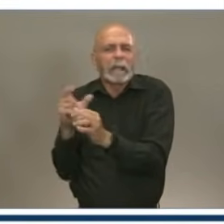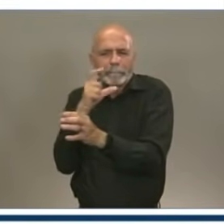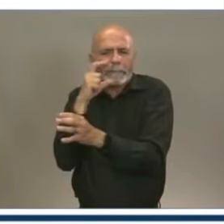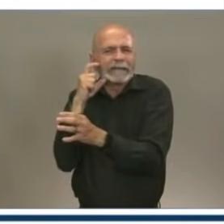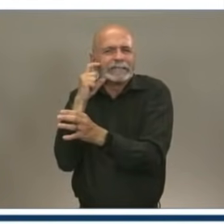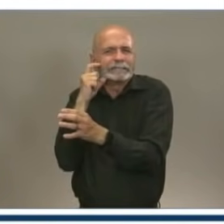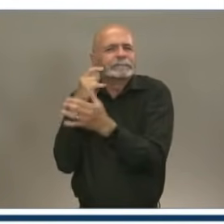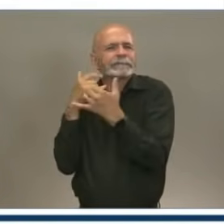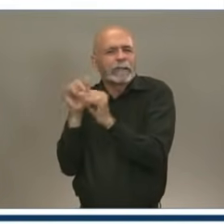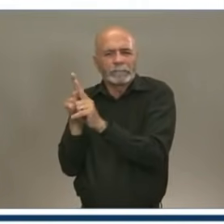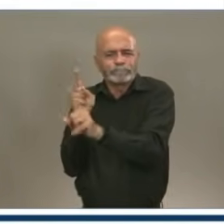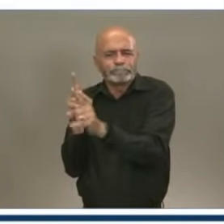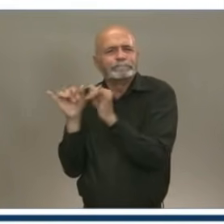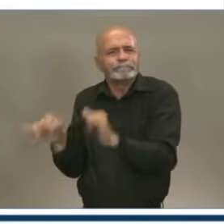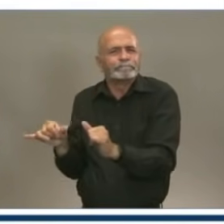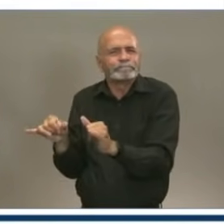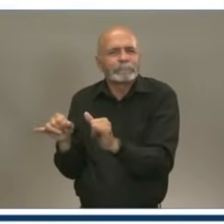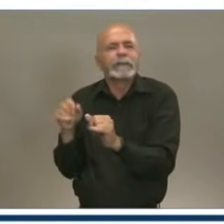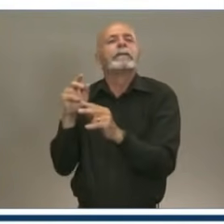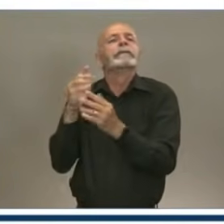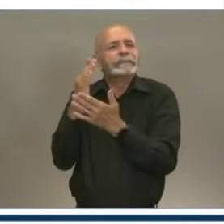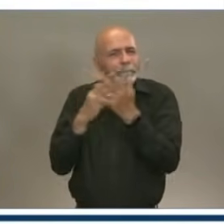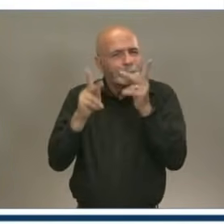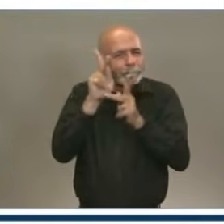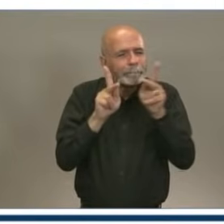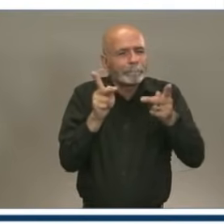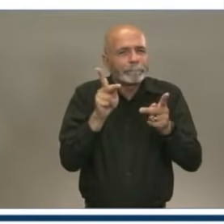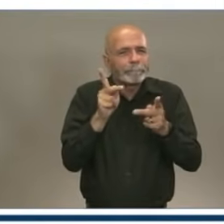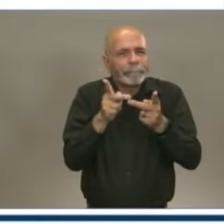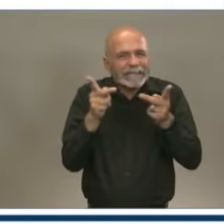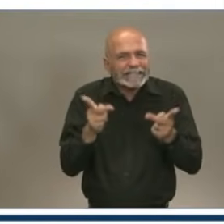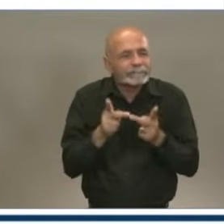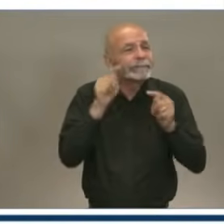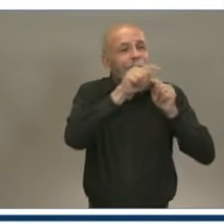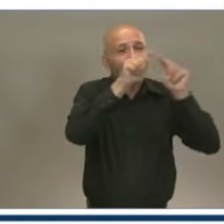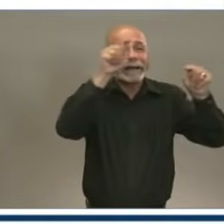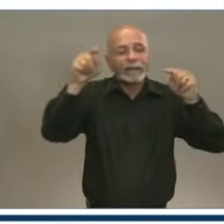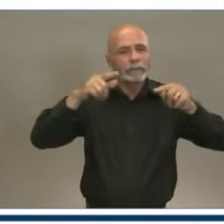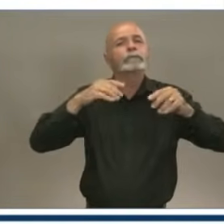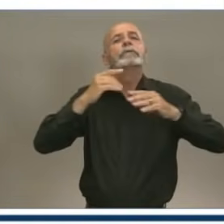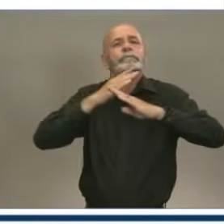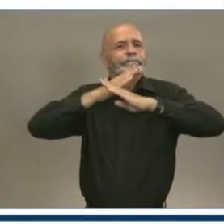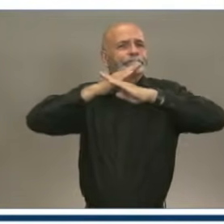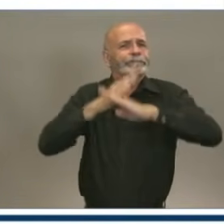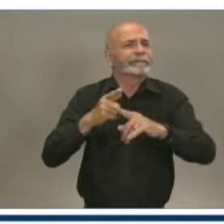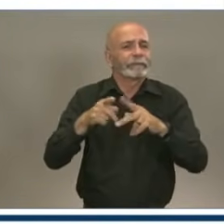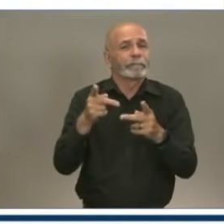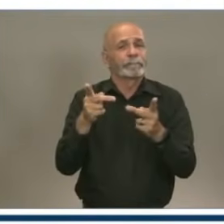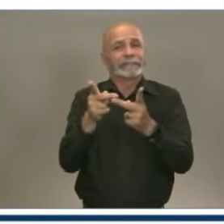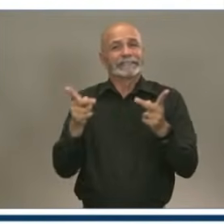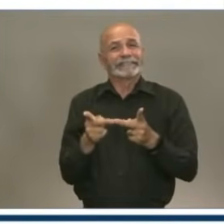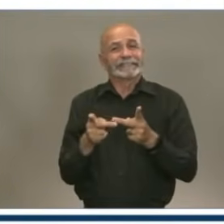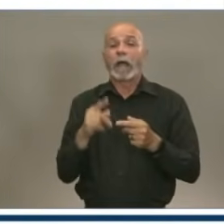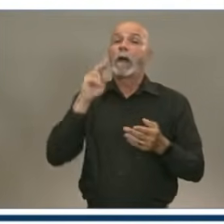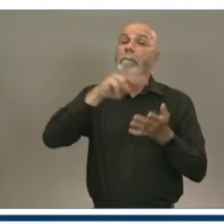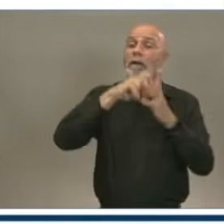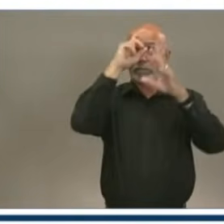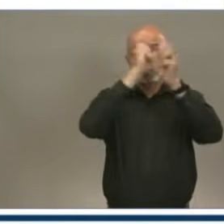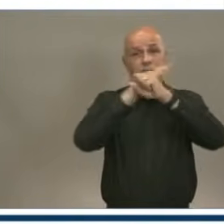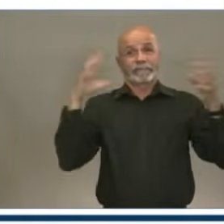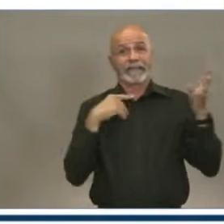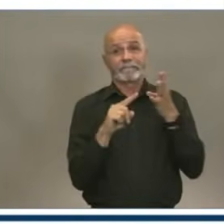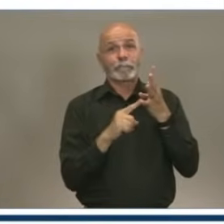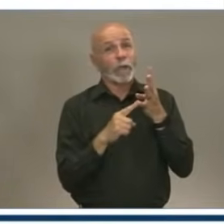places because that helps prevent the spread. So we can't act like COVID is all done with. We are opening up, but we still have